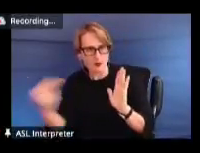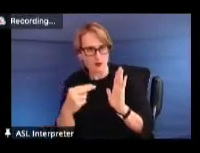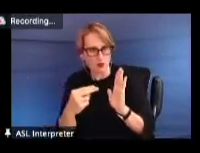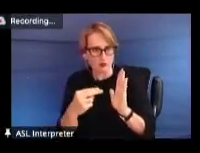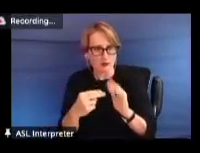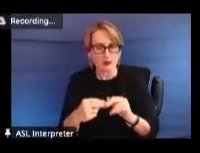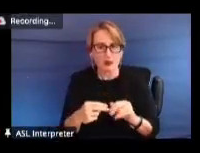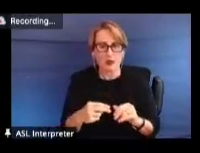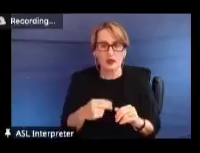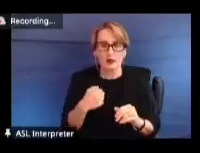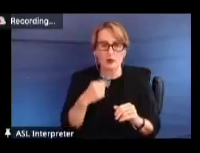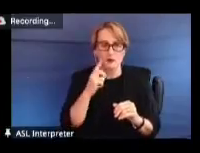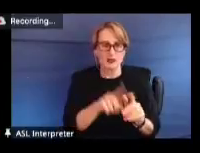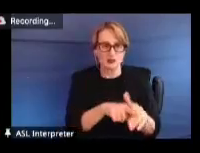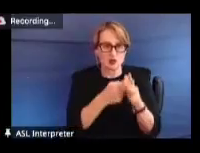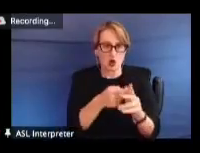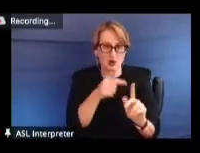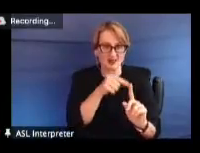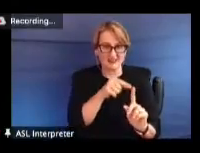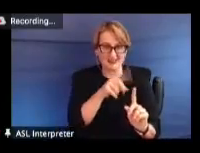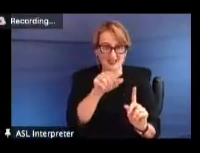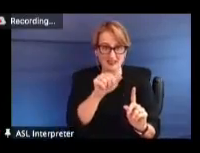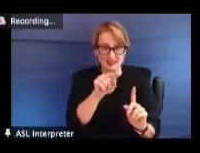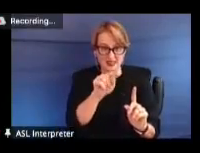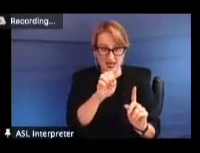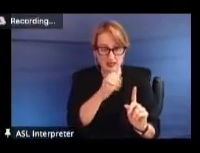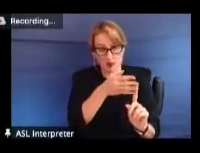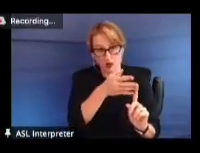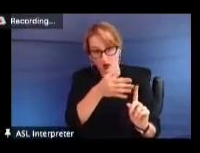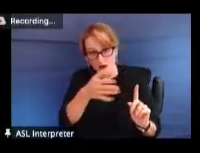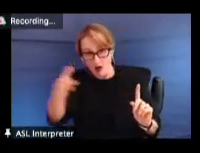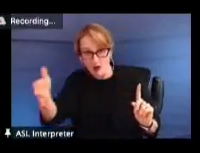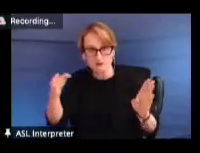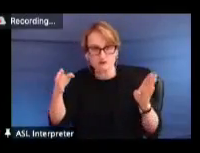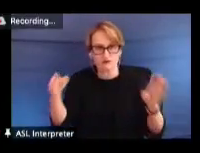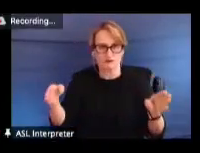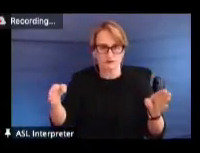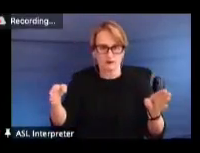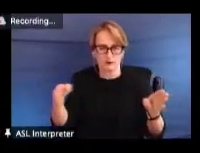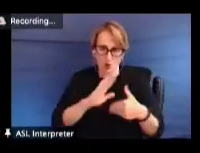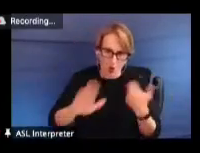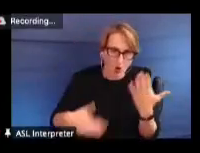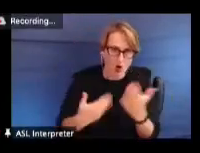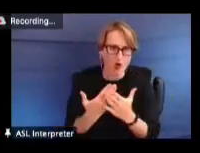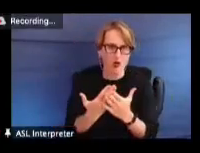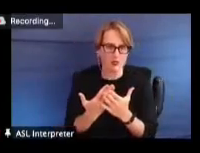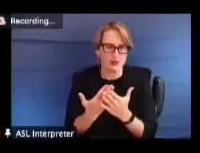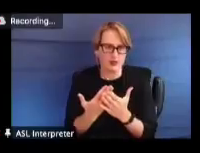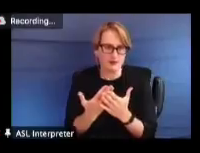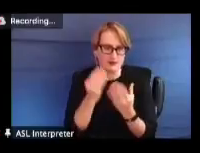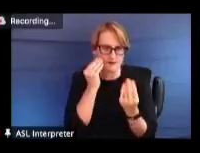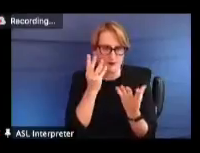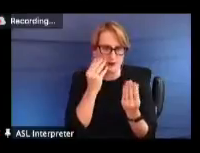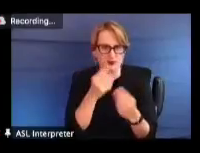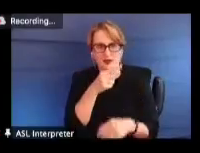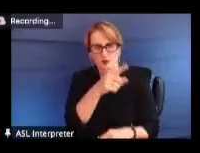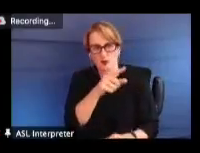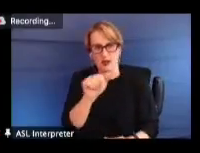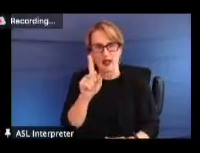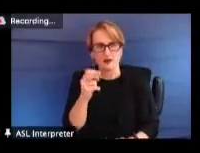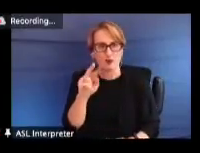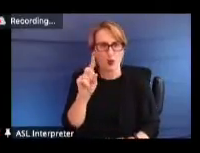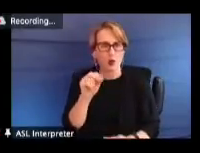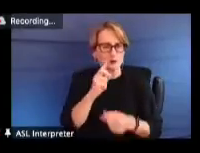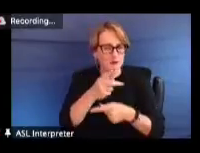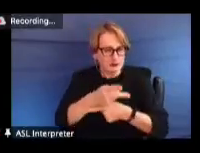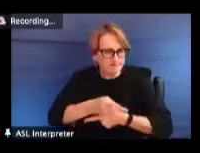certain date, but it's all of that as of a certain date. And that's where Alvaro is being very careful and cautious, make